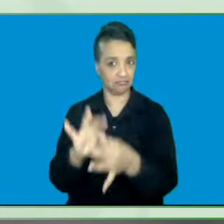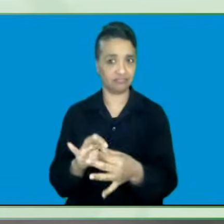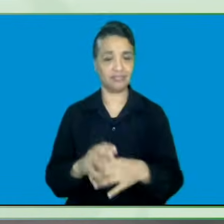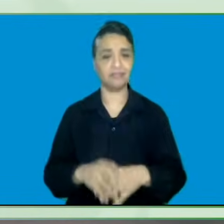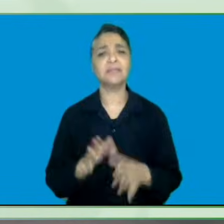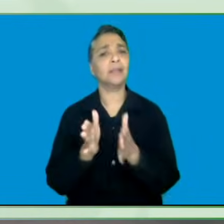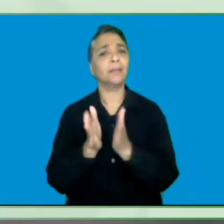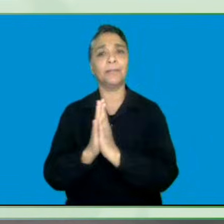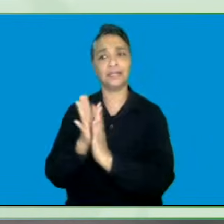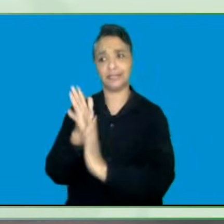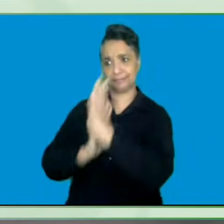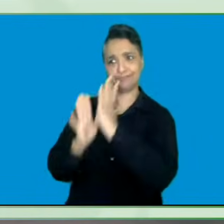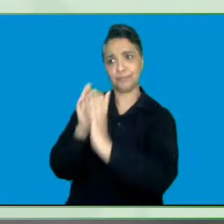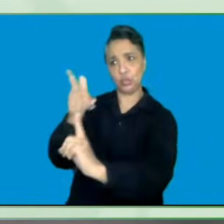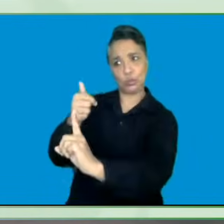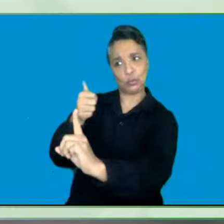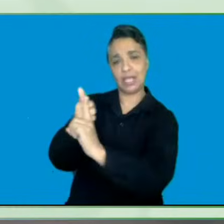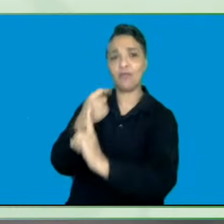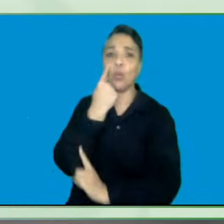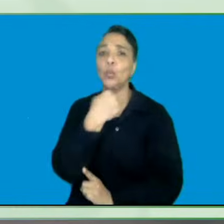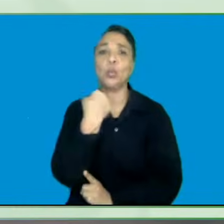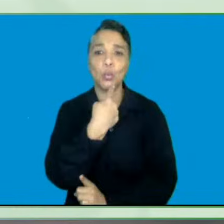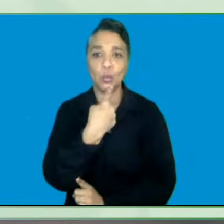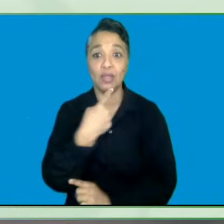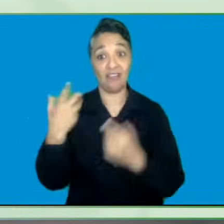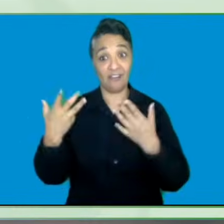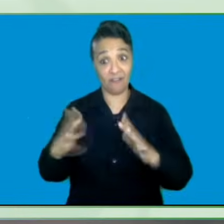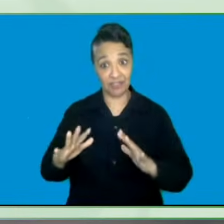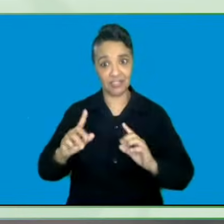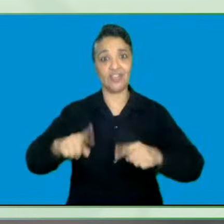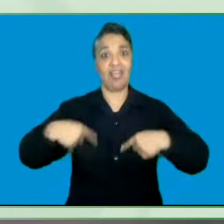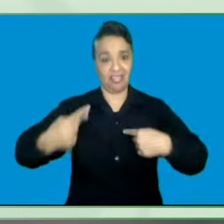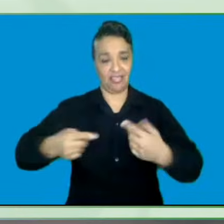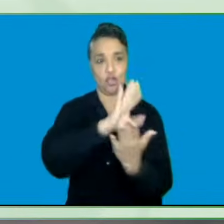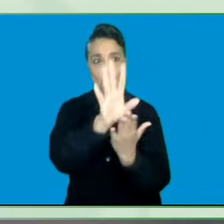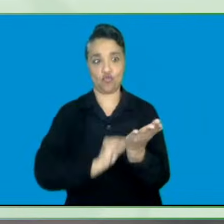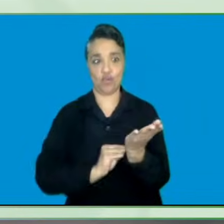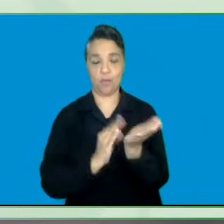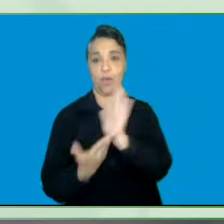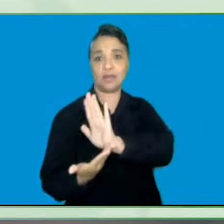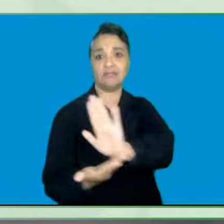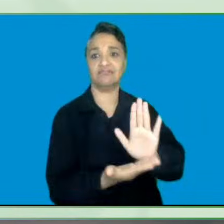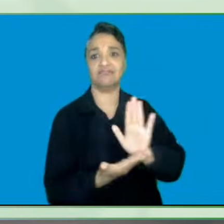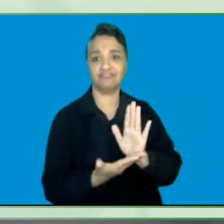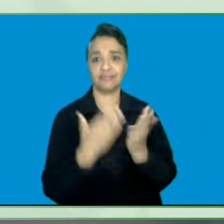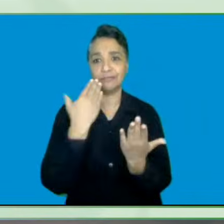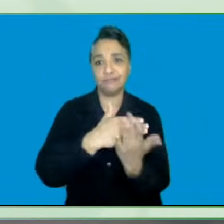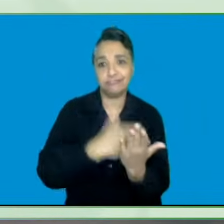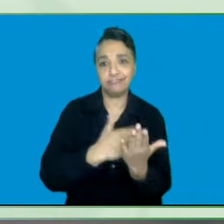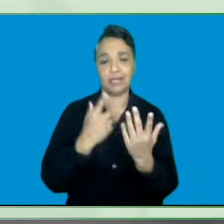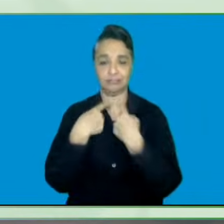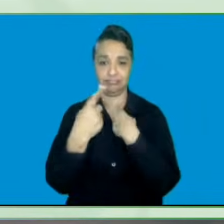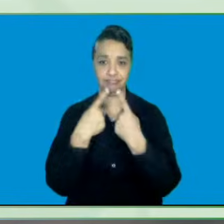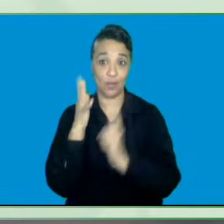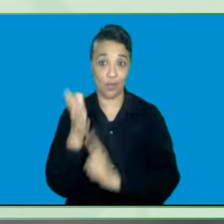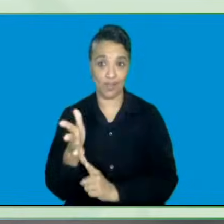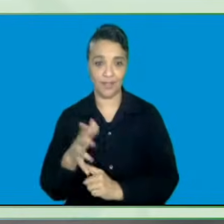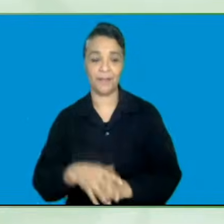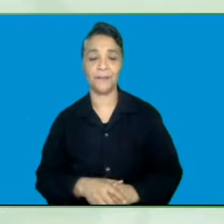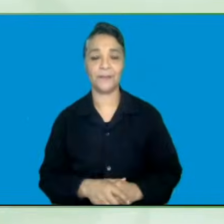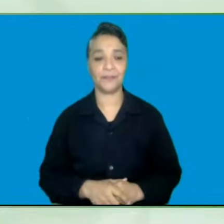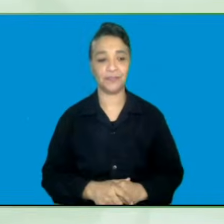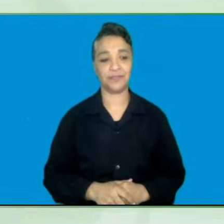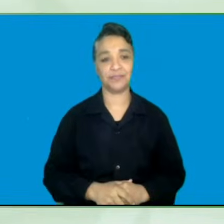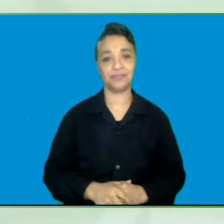more, and then we will jump in right into the report that we will discuss in this Fireside Chat.